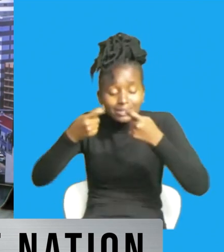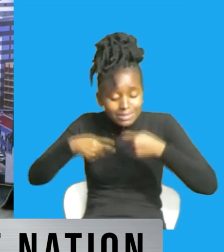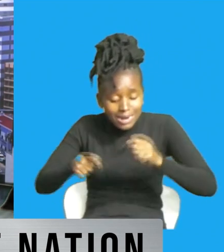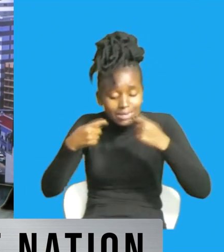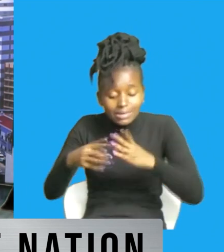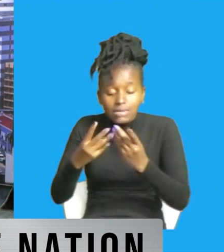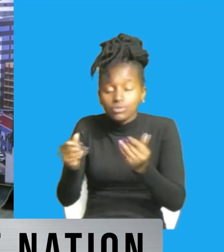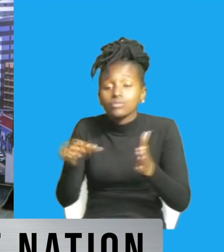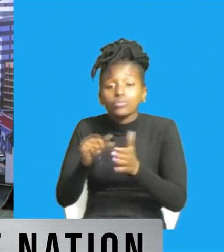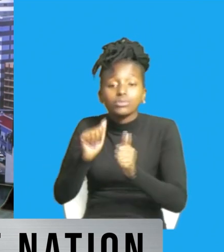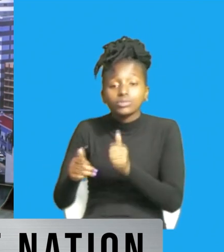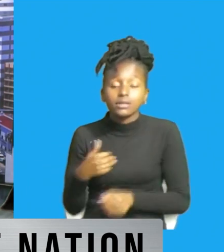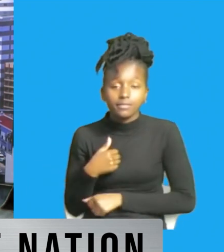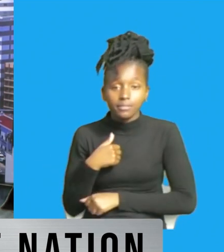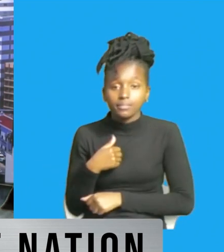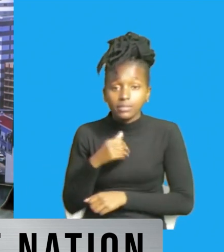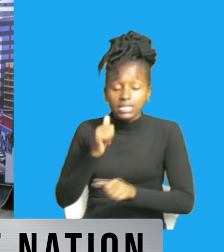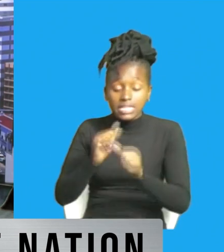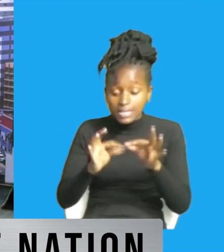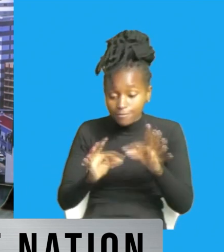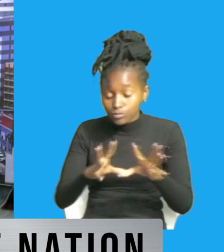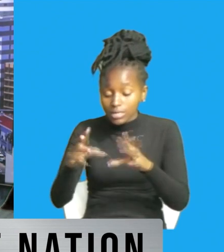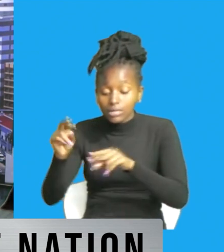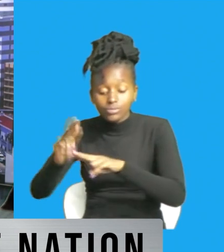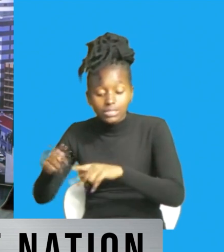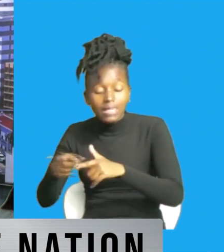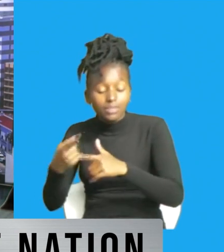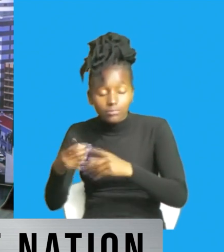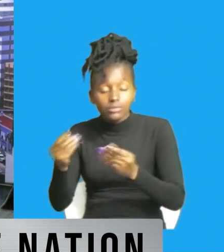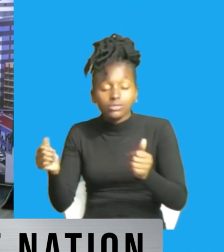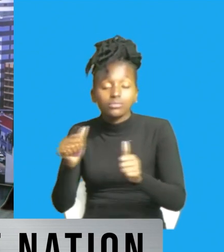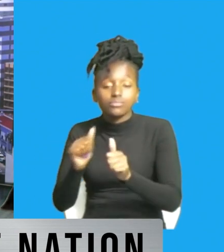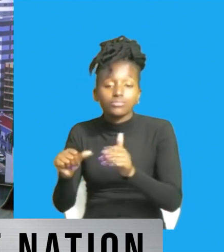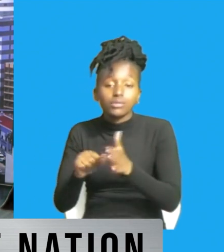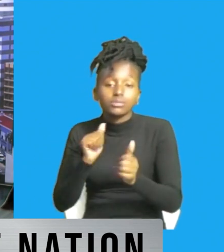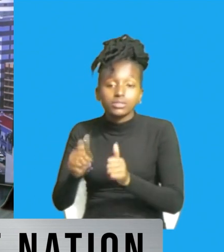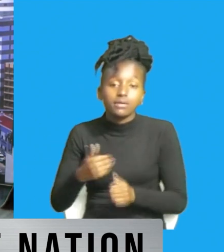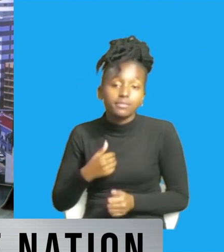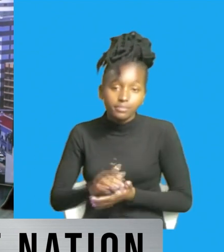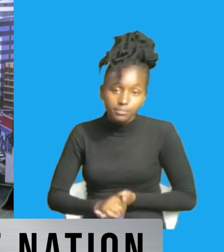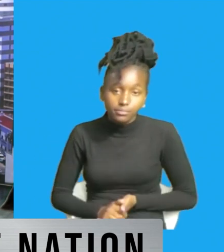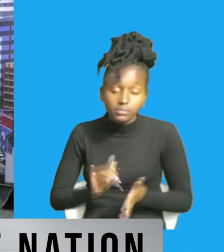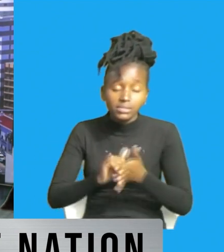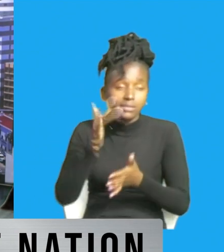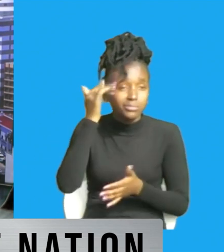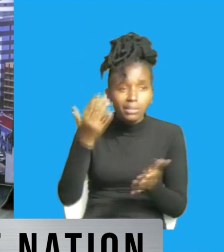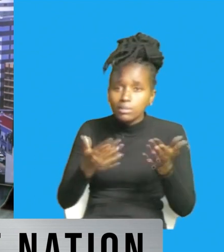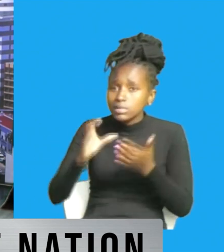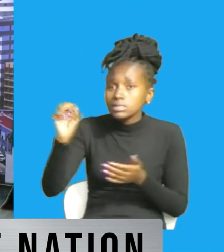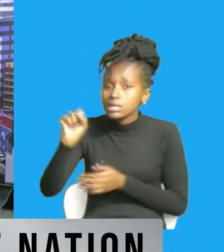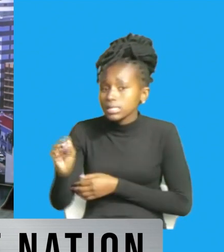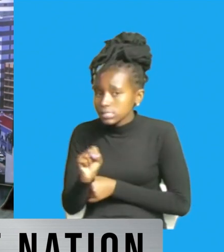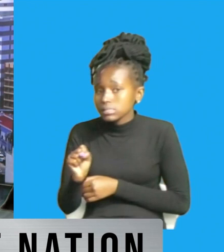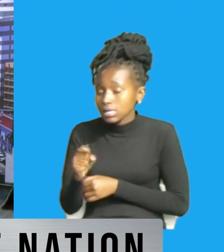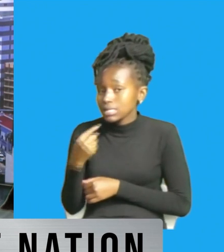sit down and get into those issues. Maybe that's why the minister was saying that, the cabinet secretary was saying that